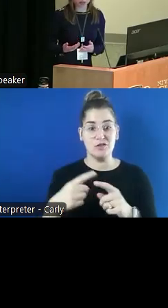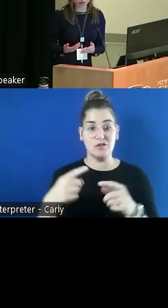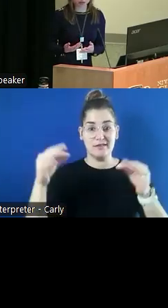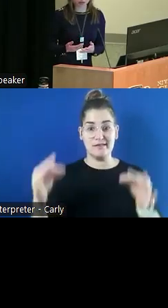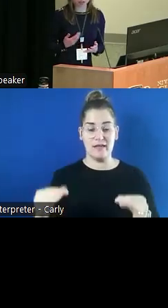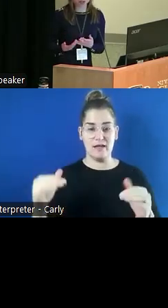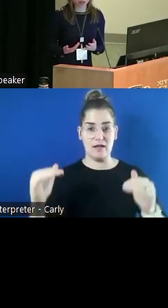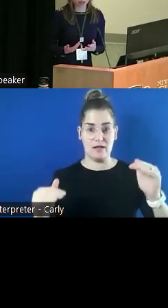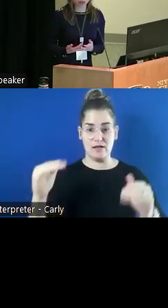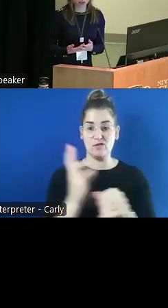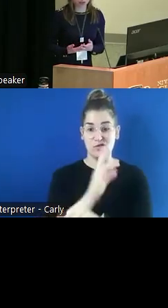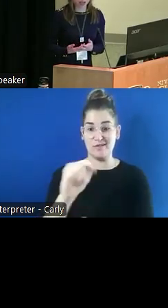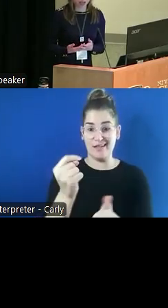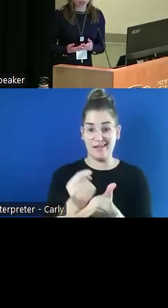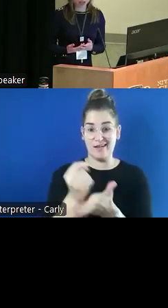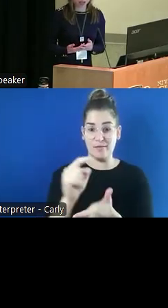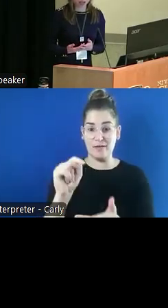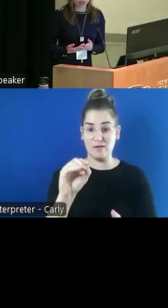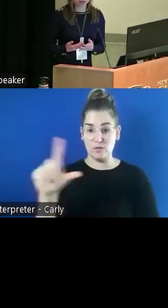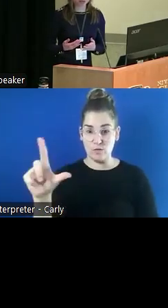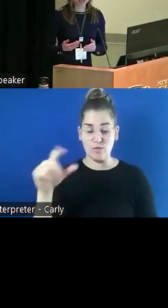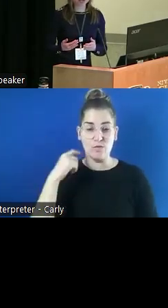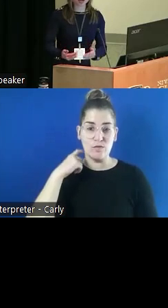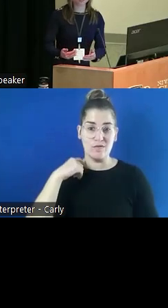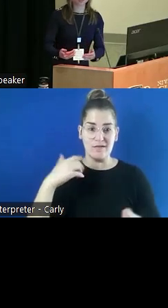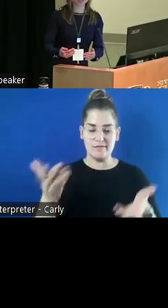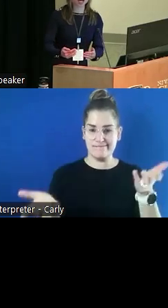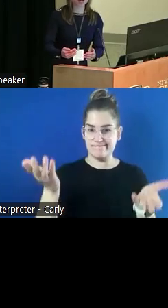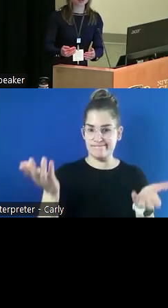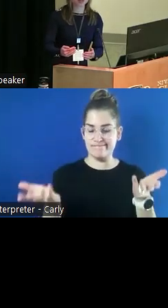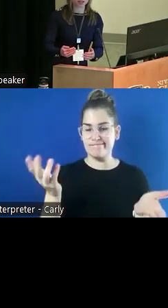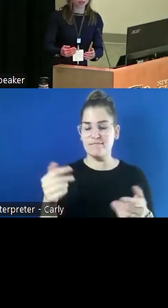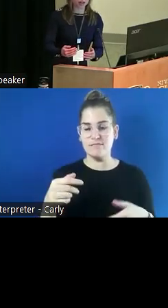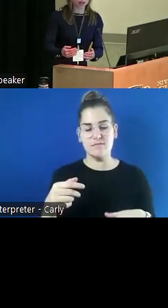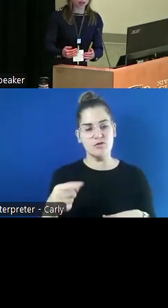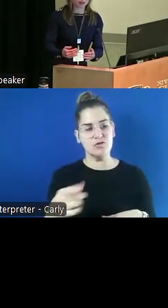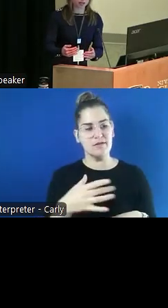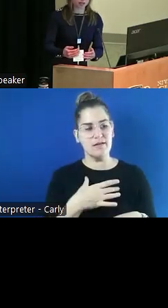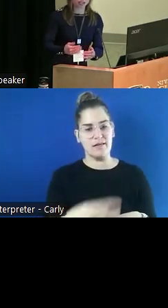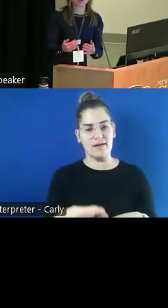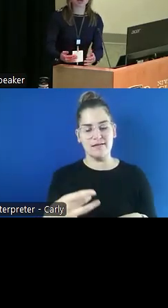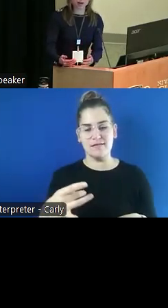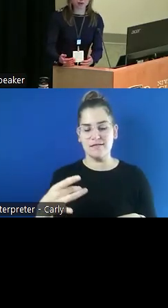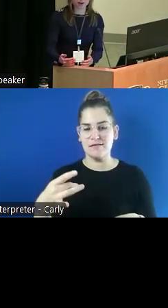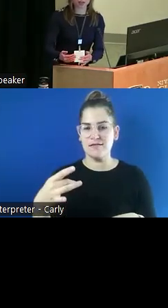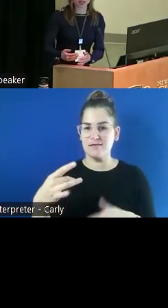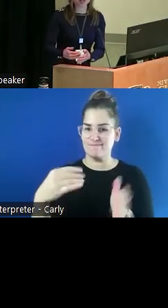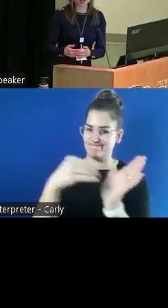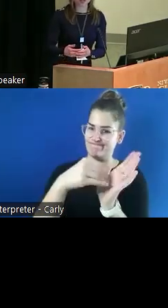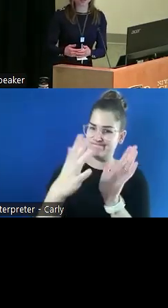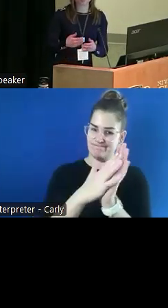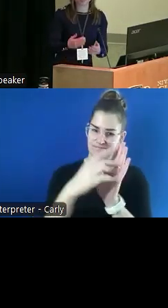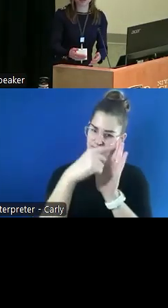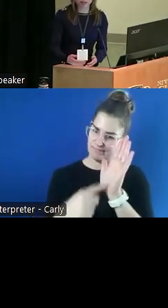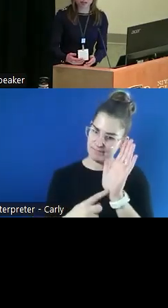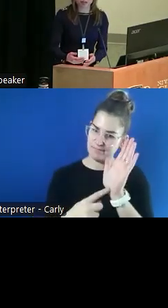therapy tool, when she used this therapy tool, she was really grateful to have it down on paper, like these are